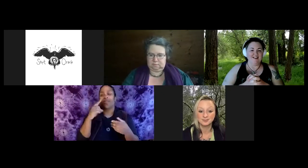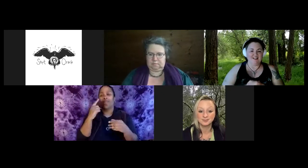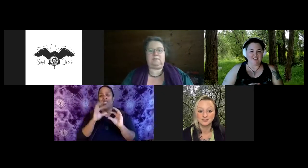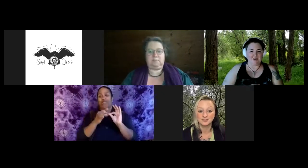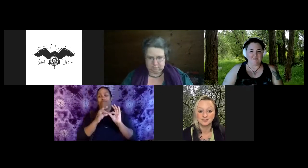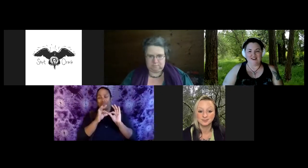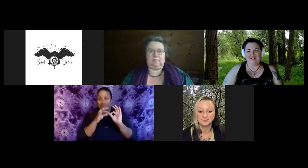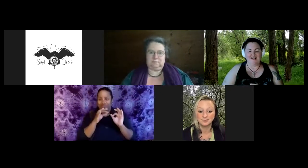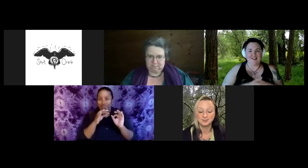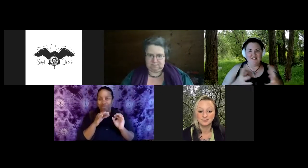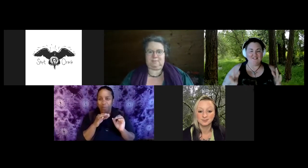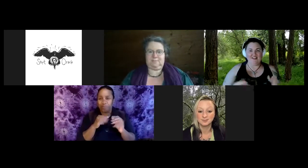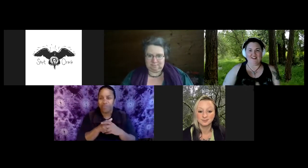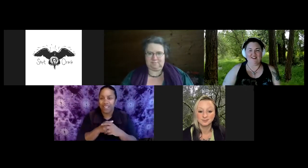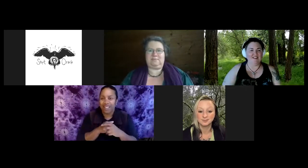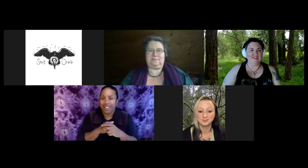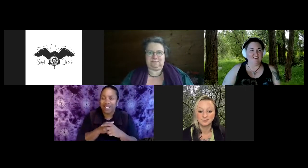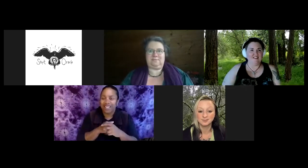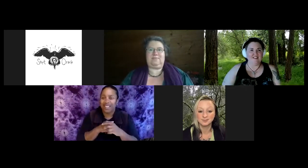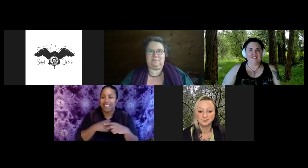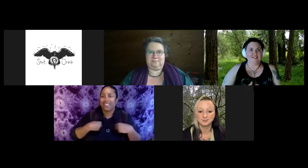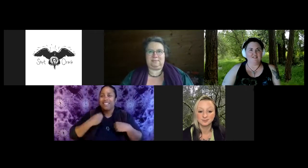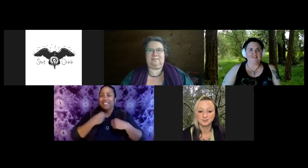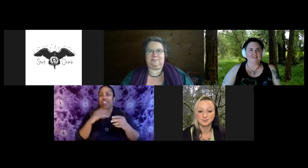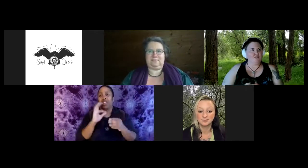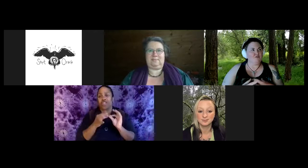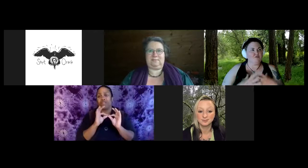work, interpreting all of our